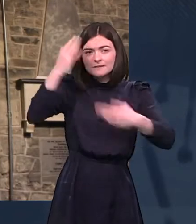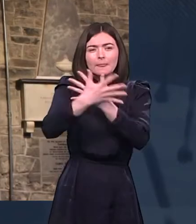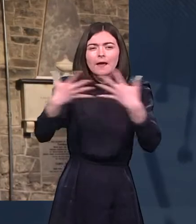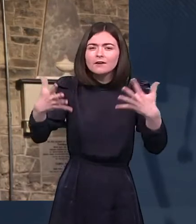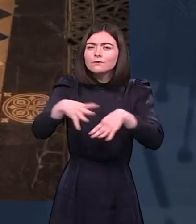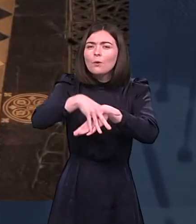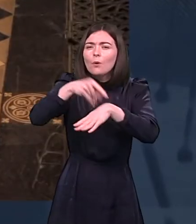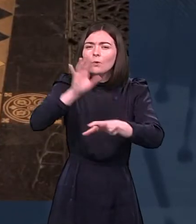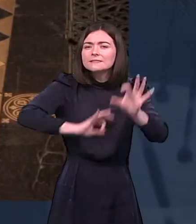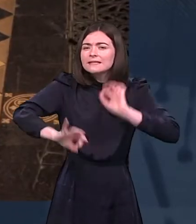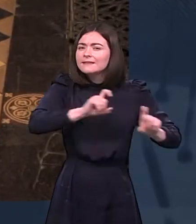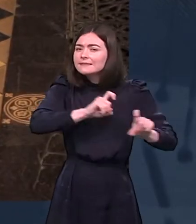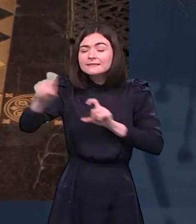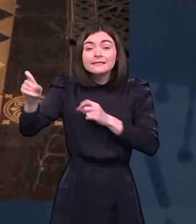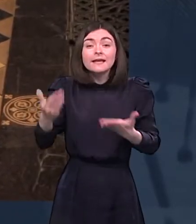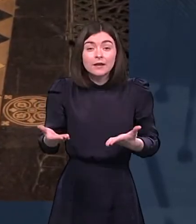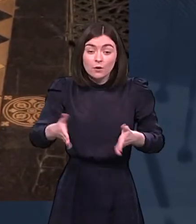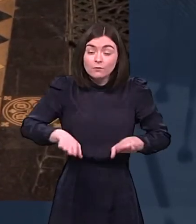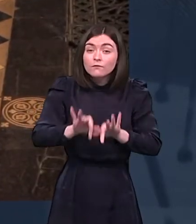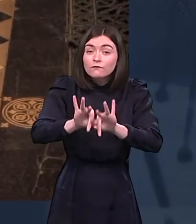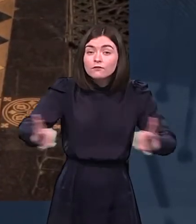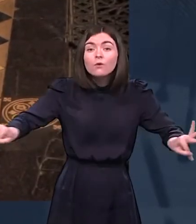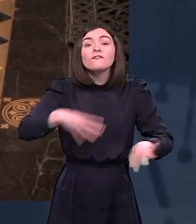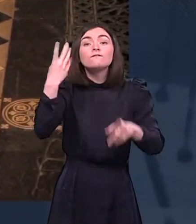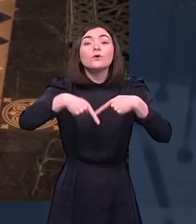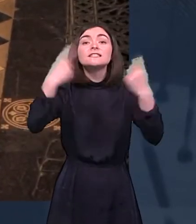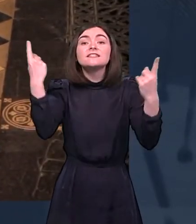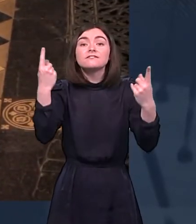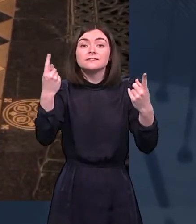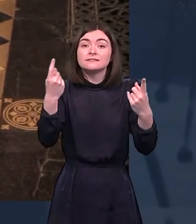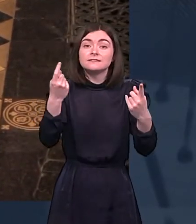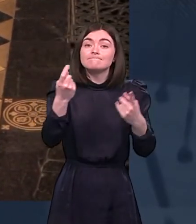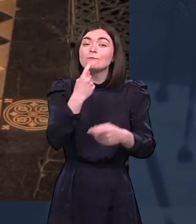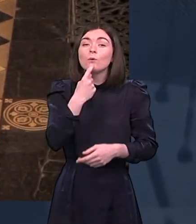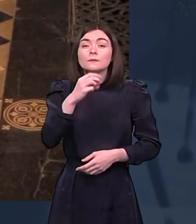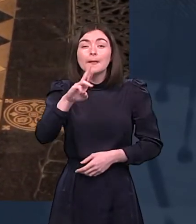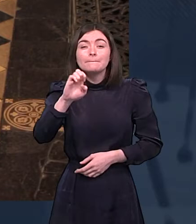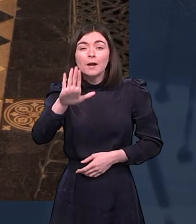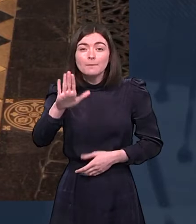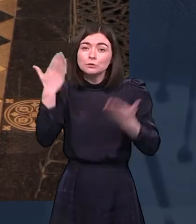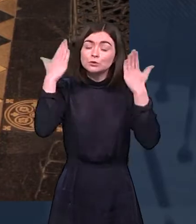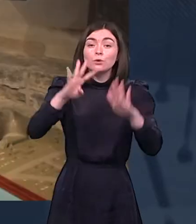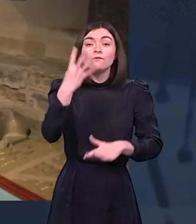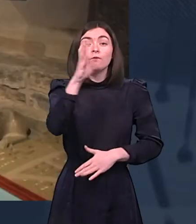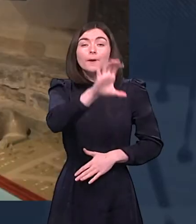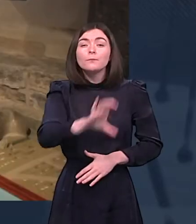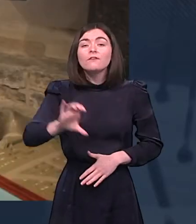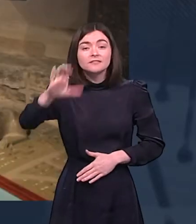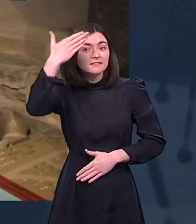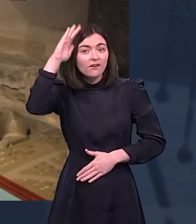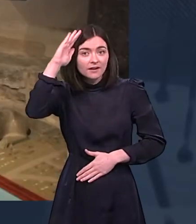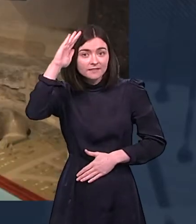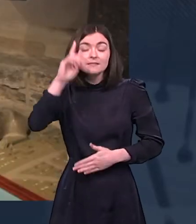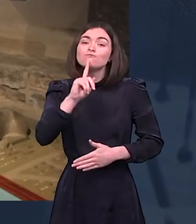preserved. The floor is paved with 4 different colour marbles representing the 4 provinces of Ireland. And